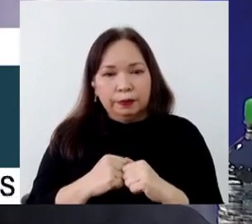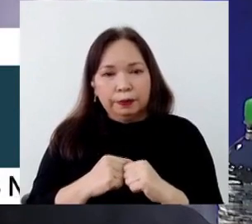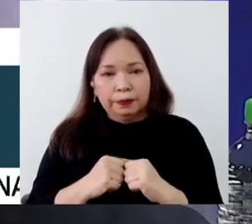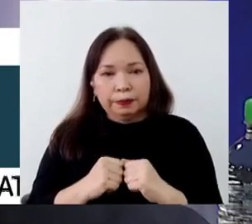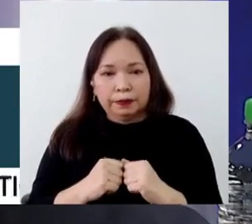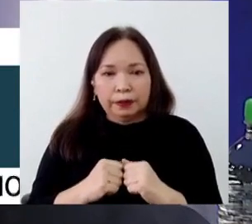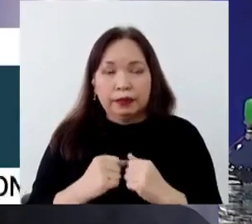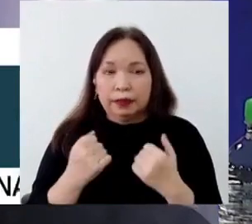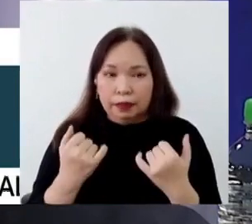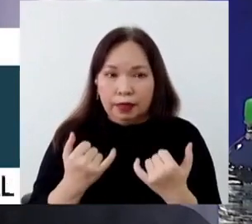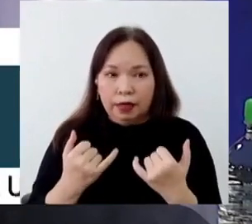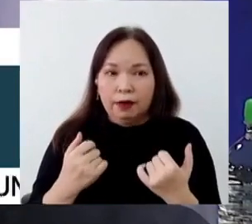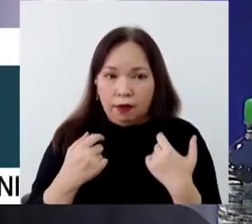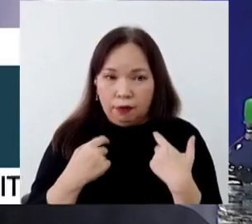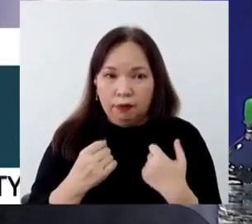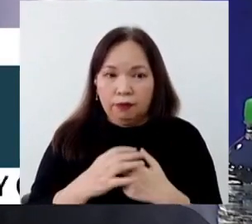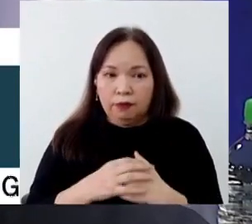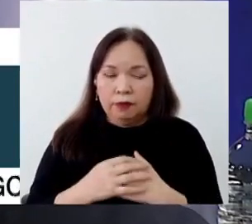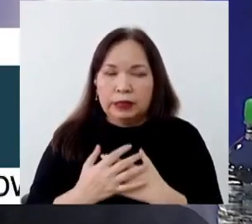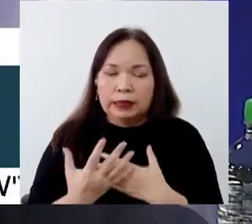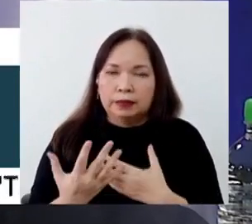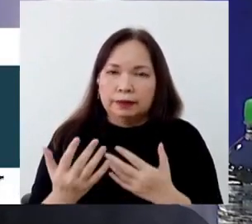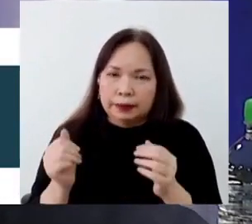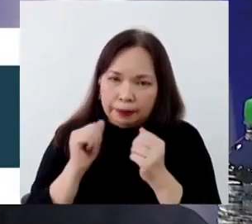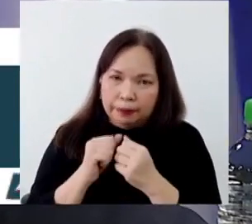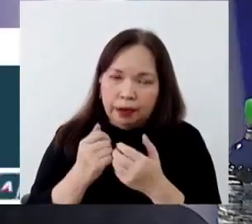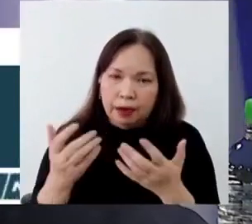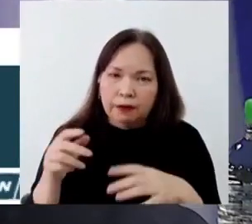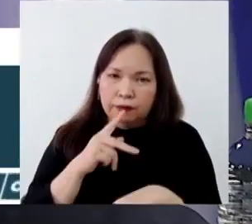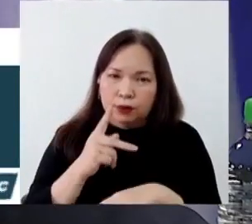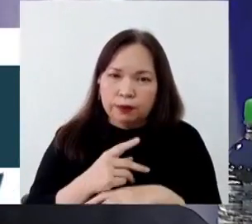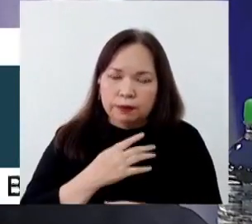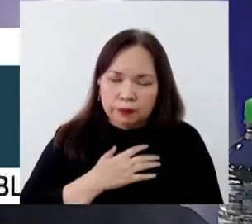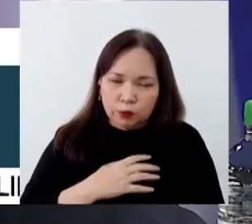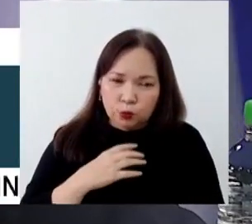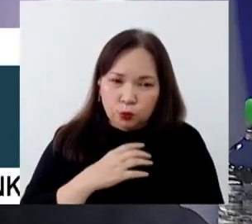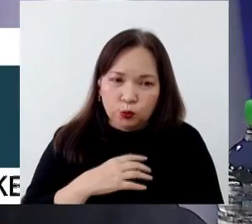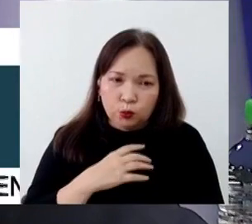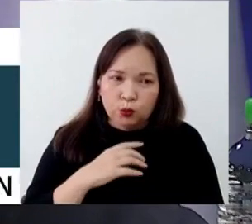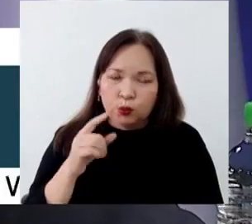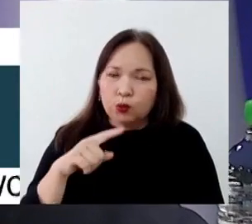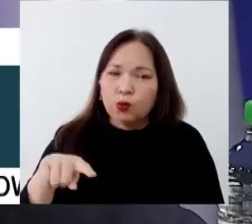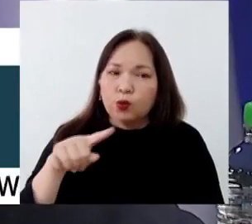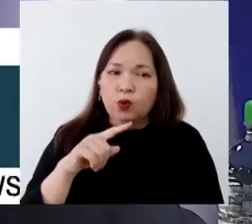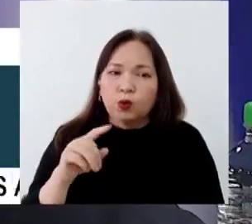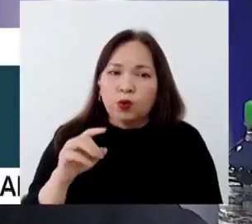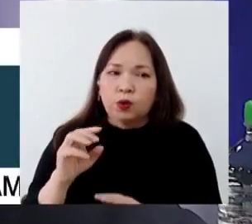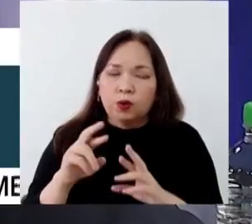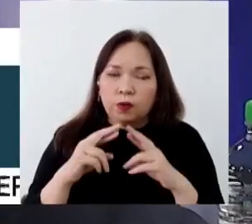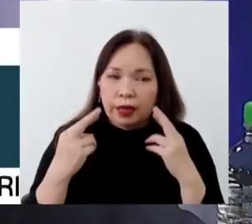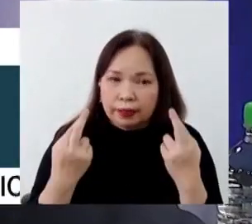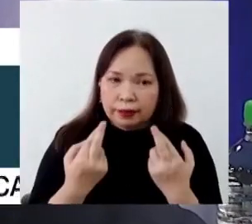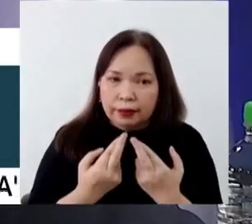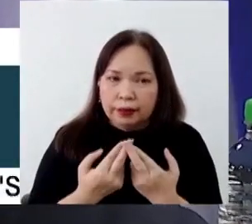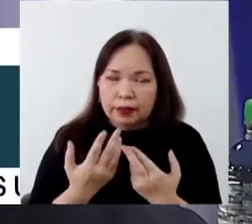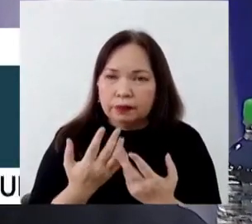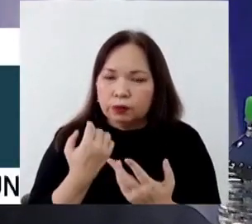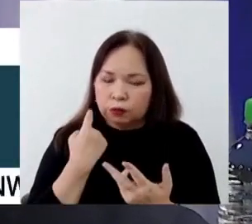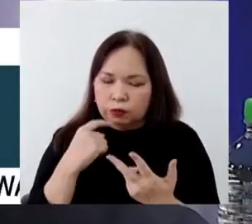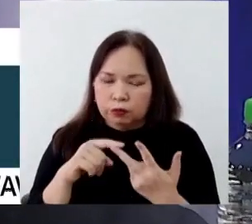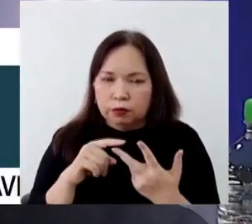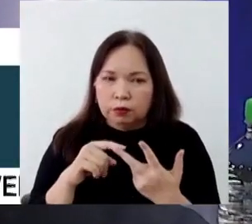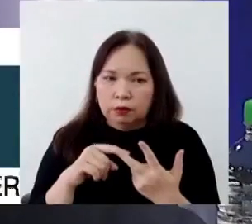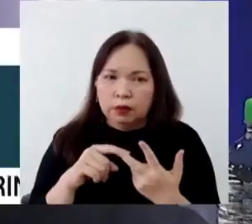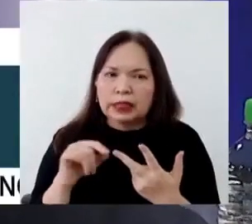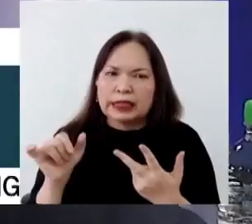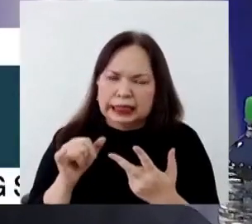we join the nation in extending our deepest sympathies to the relatives of the latest casualty, who was also a caregiver.